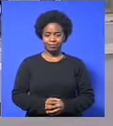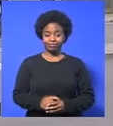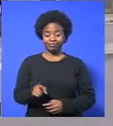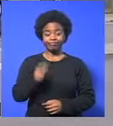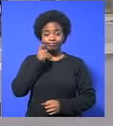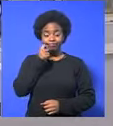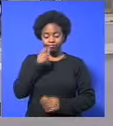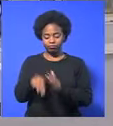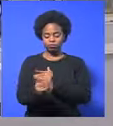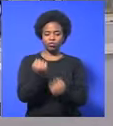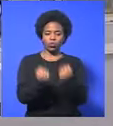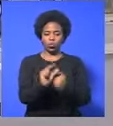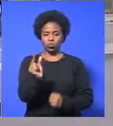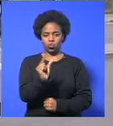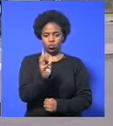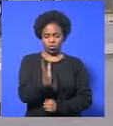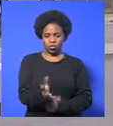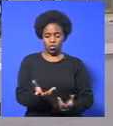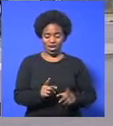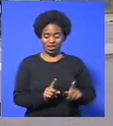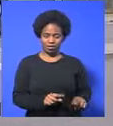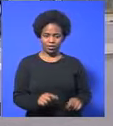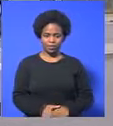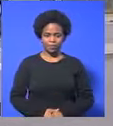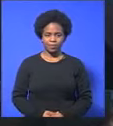court soon. Leanne Jansen, Cape Town.